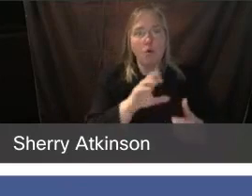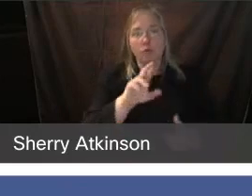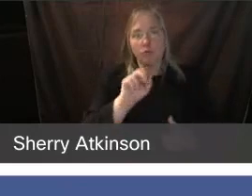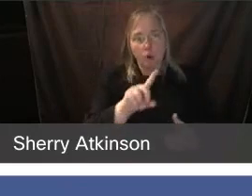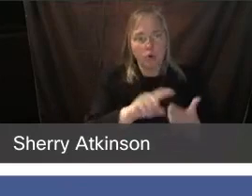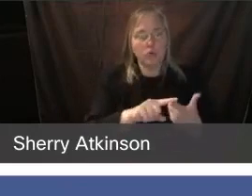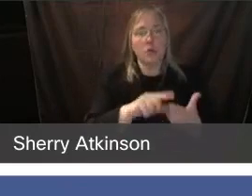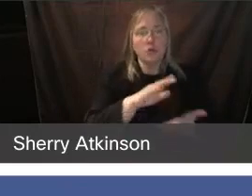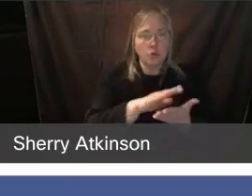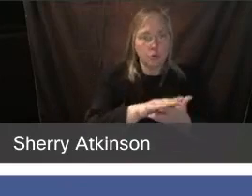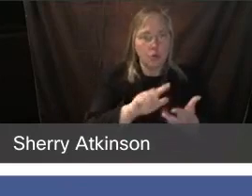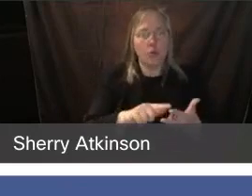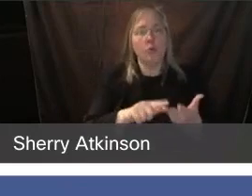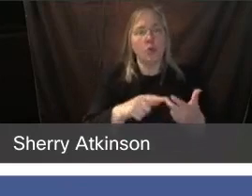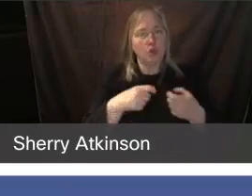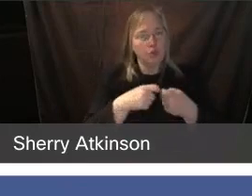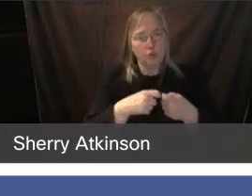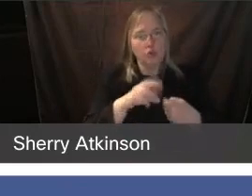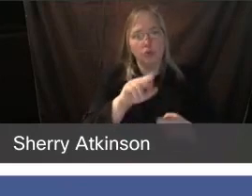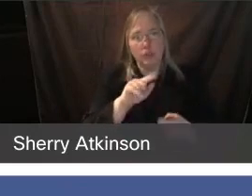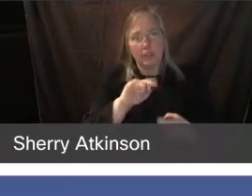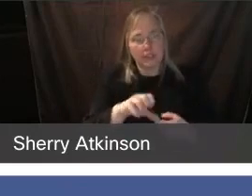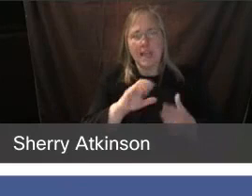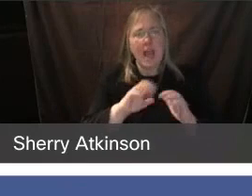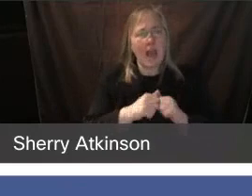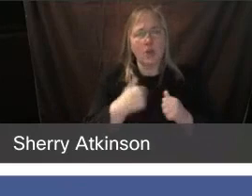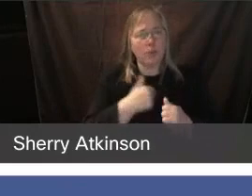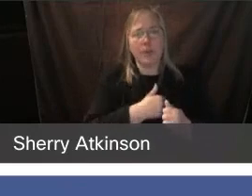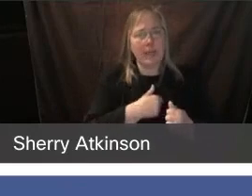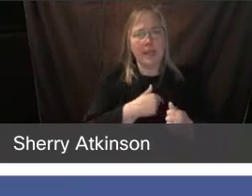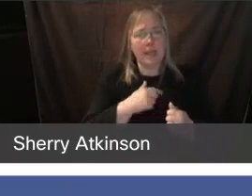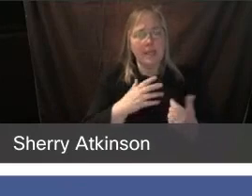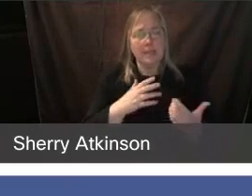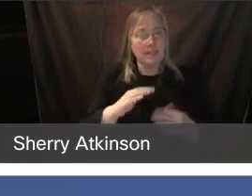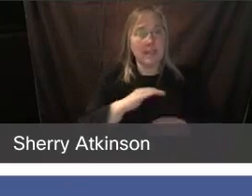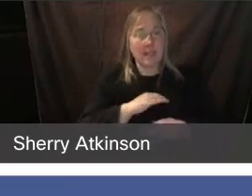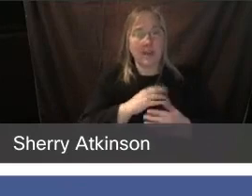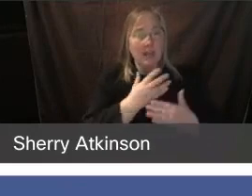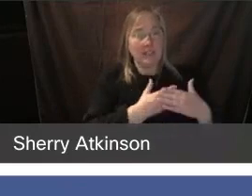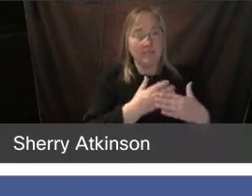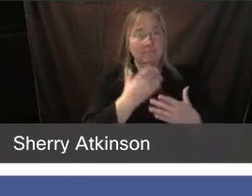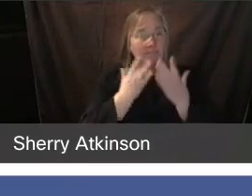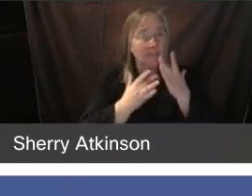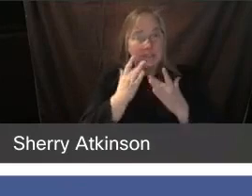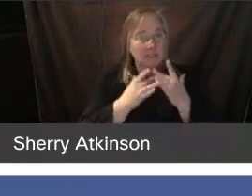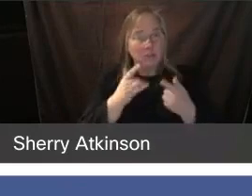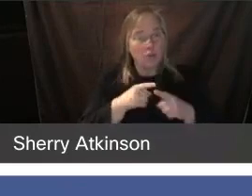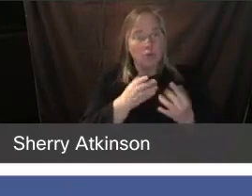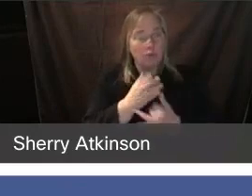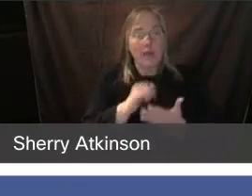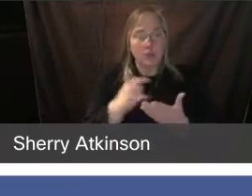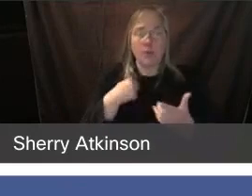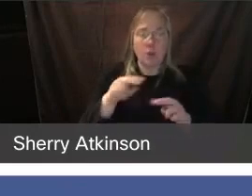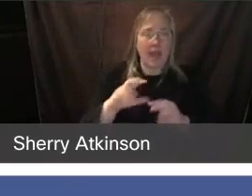how do we meet deficiencies through that effort? So we're looking at how this growth impacts our community